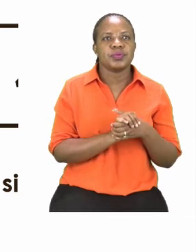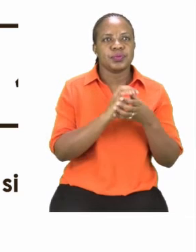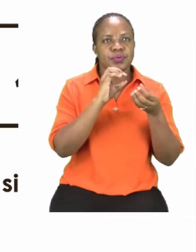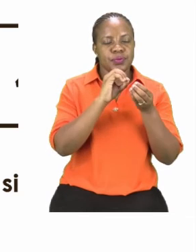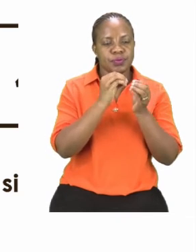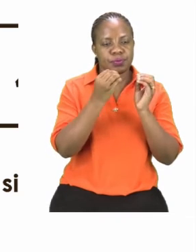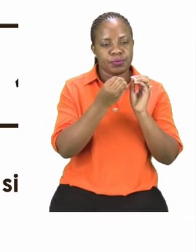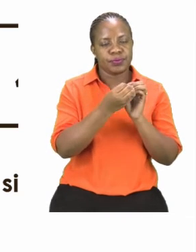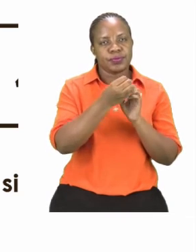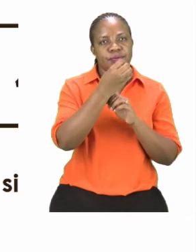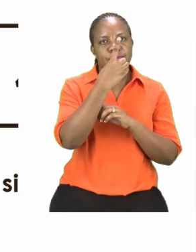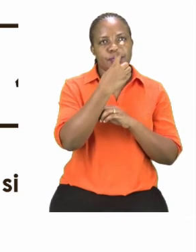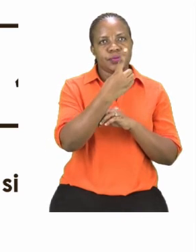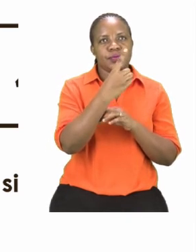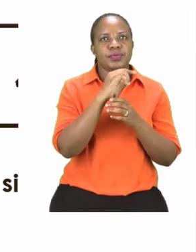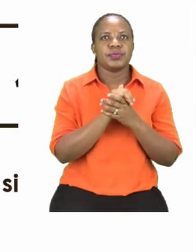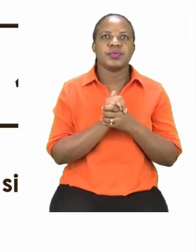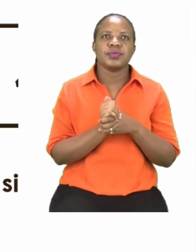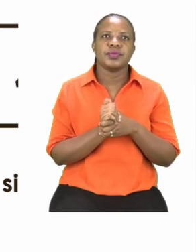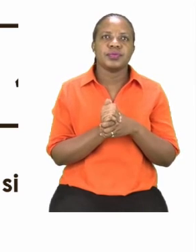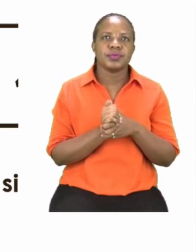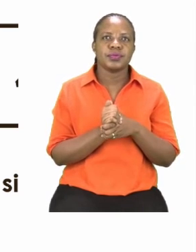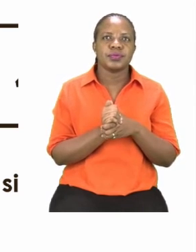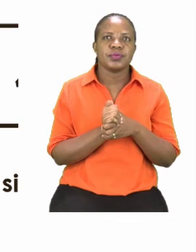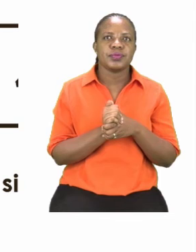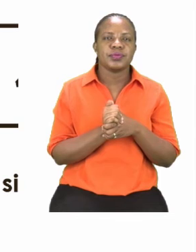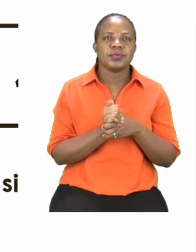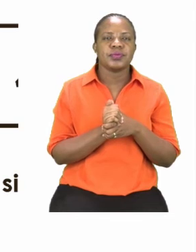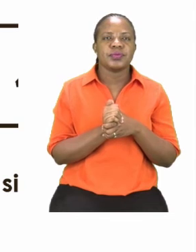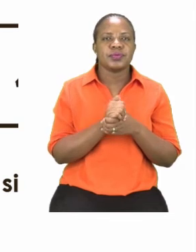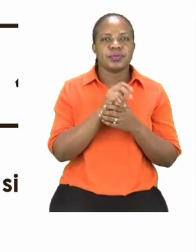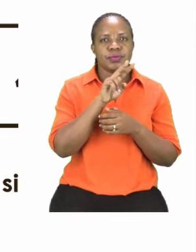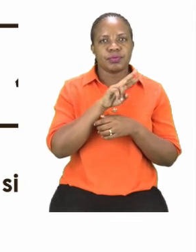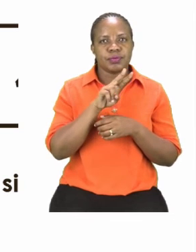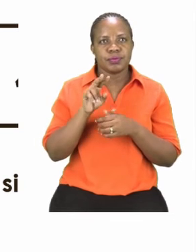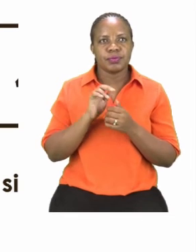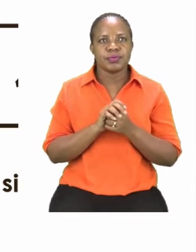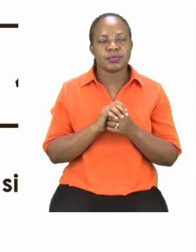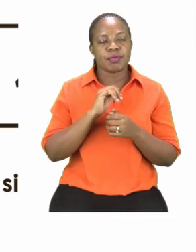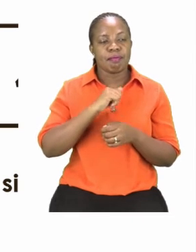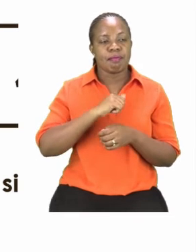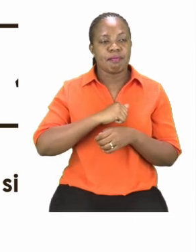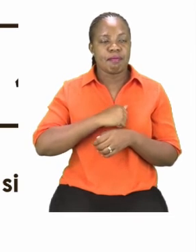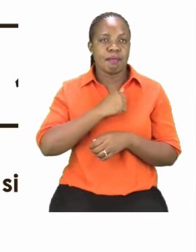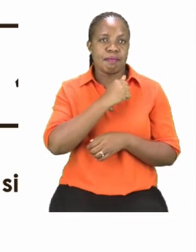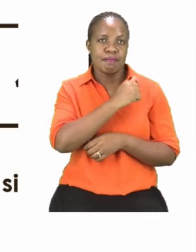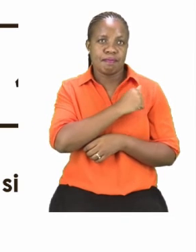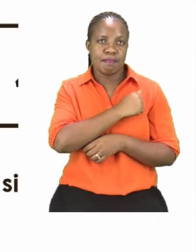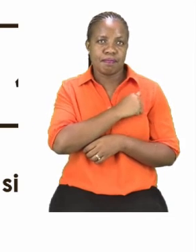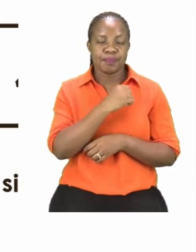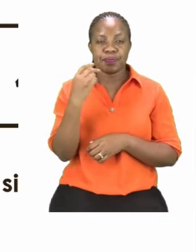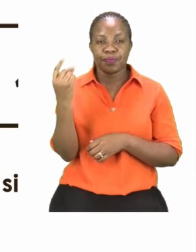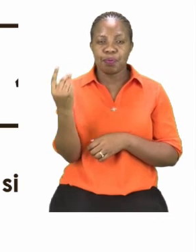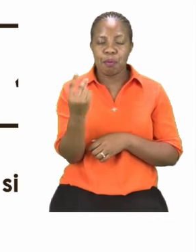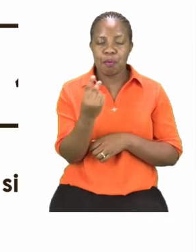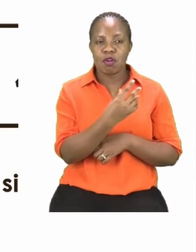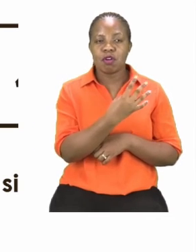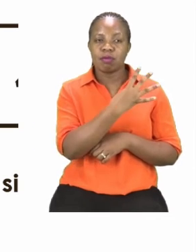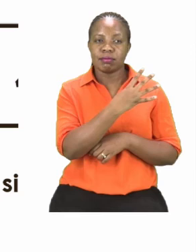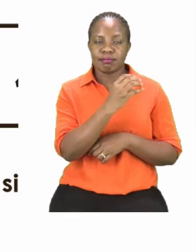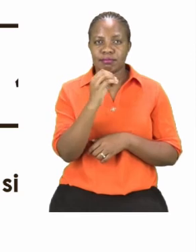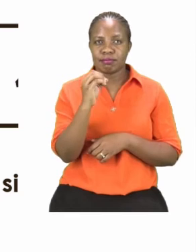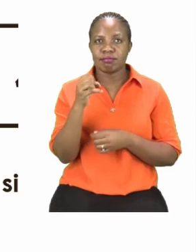fathom the lesson with Teacher Mutsa. But I get you. I get you. I know our friends, they get you too. Yes. Because they're